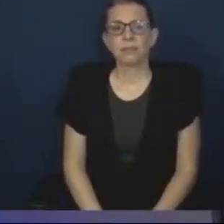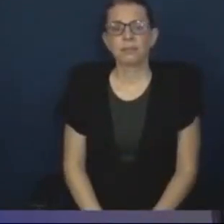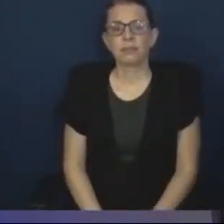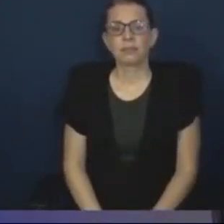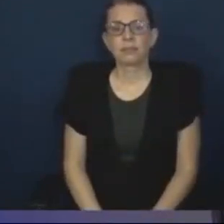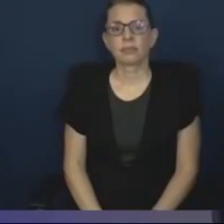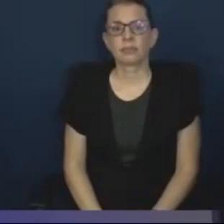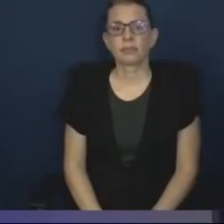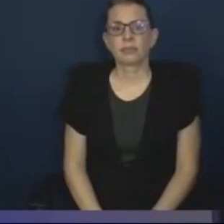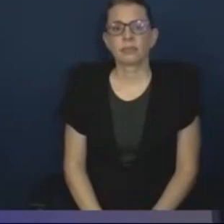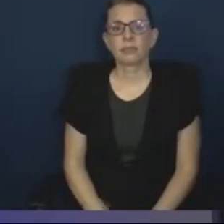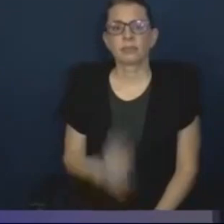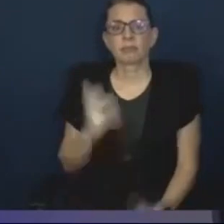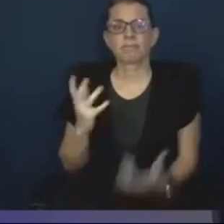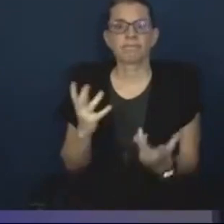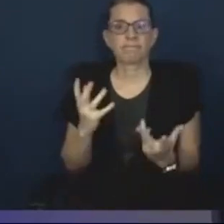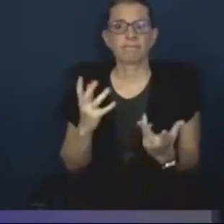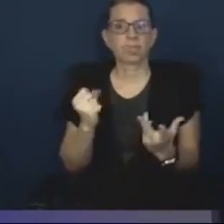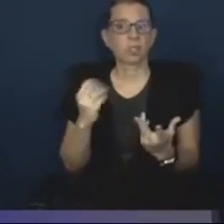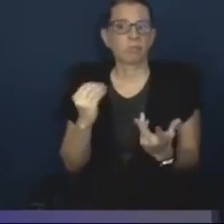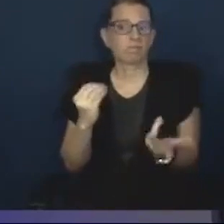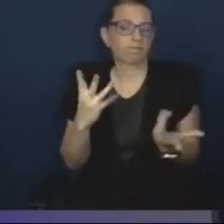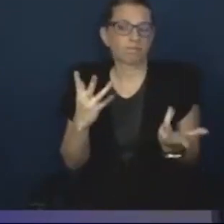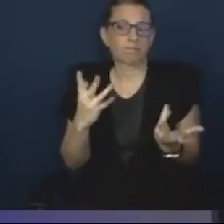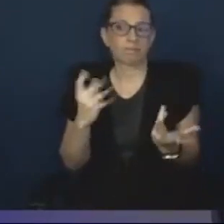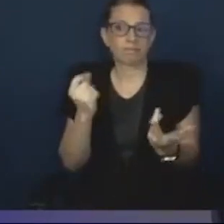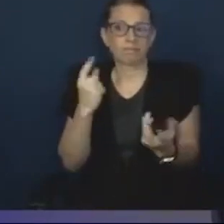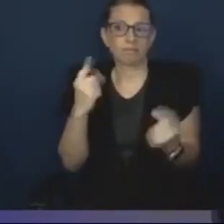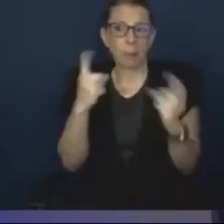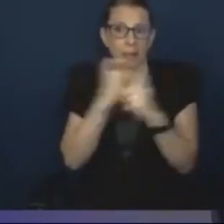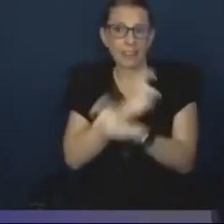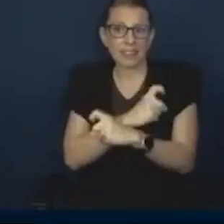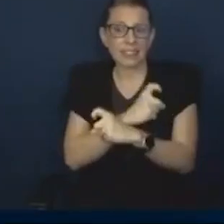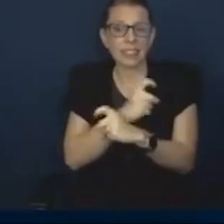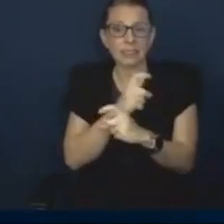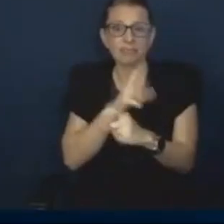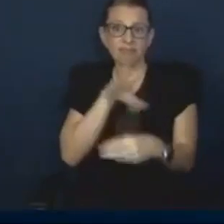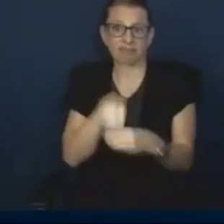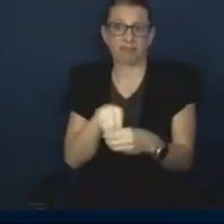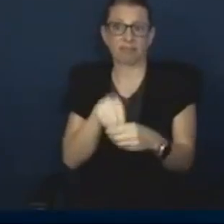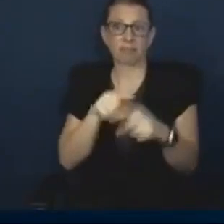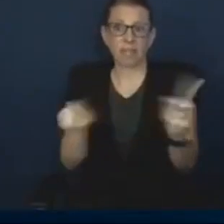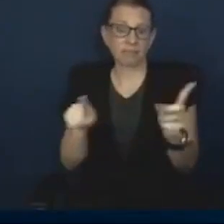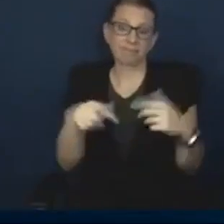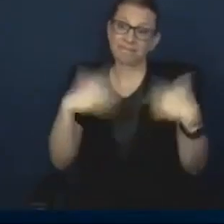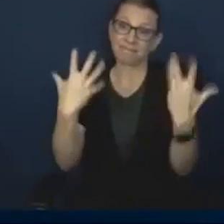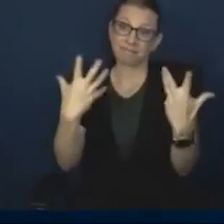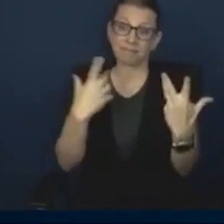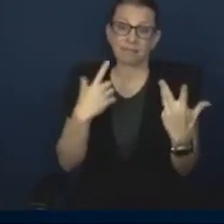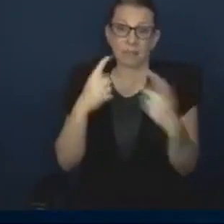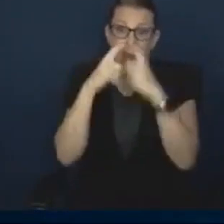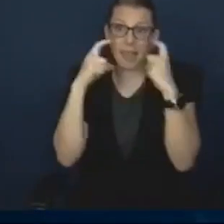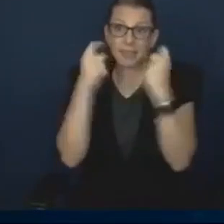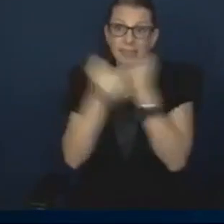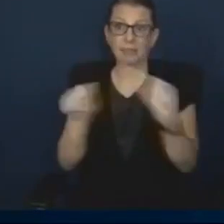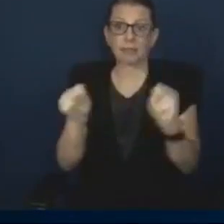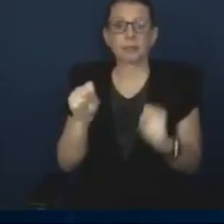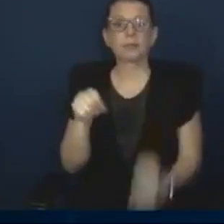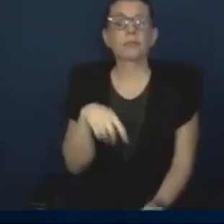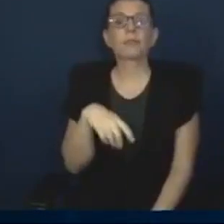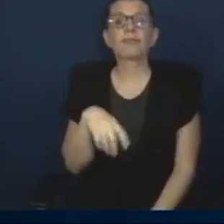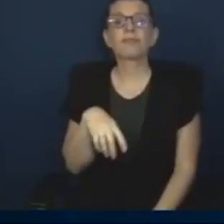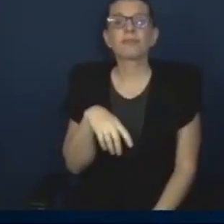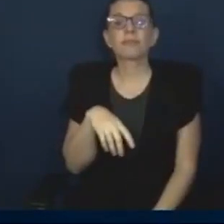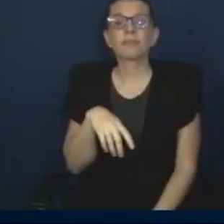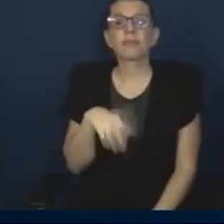variant patients that we have. And I'm sure our guest agrees. Let's bring back in Dr. Racaniello, again, host of This Week in Virology podcast. This started back